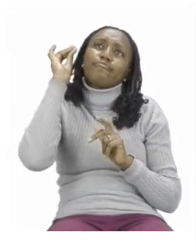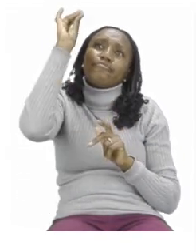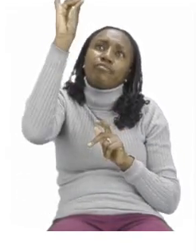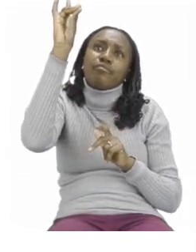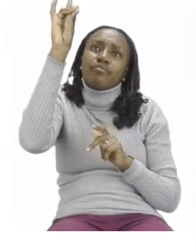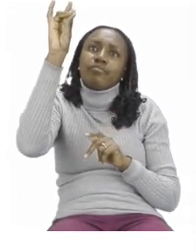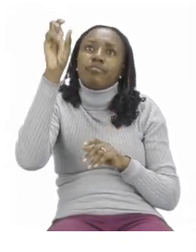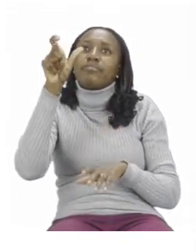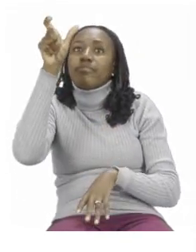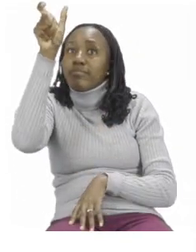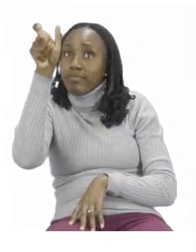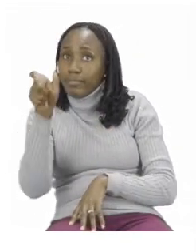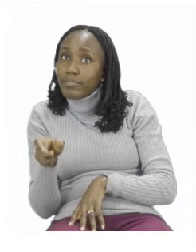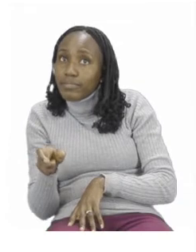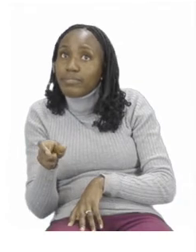giraffe,